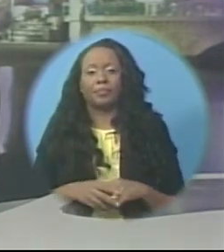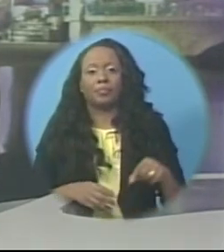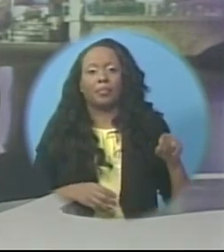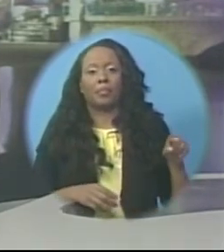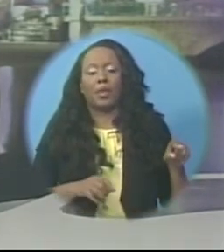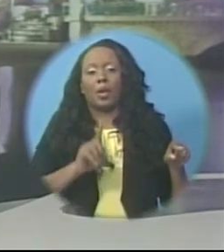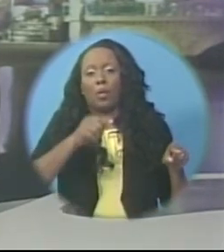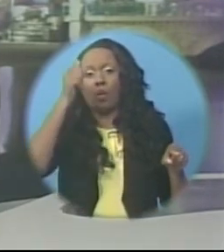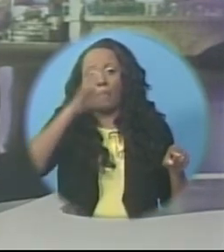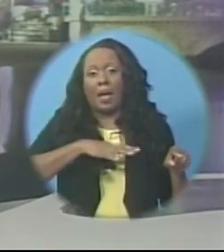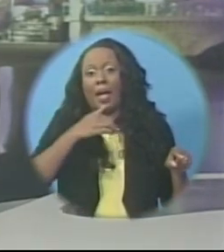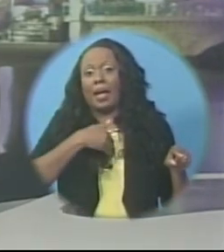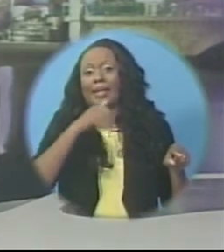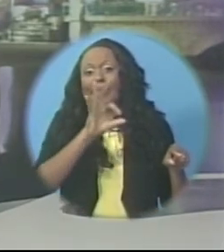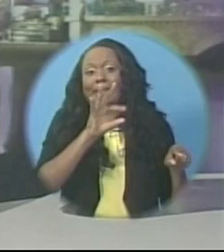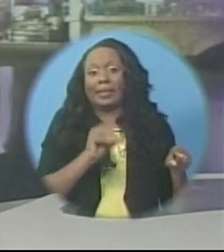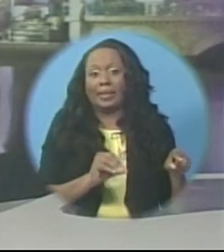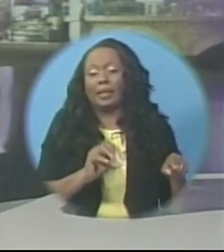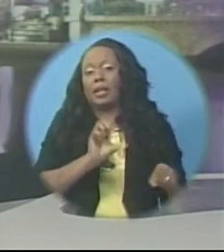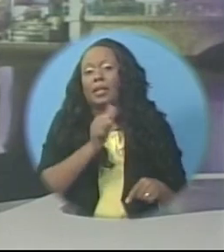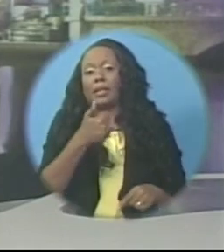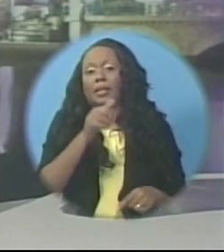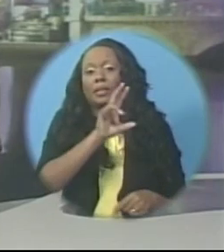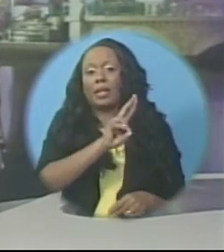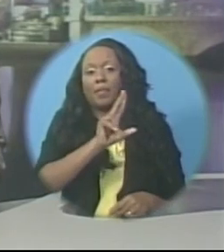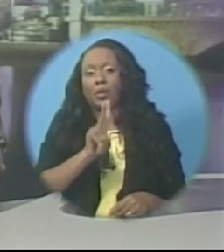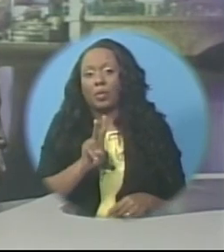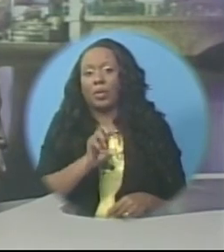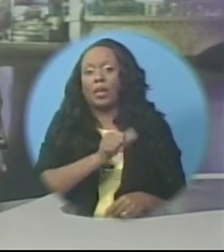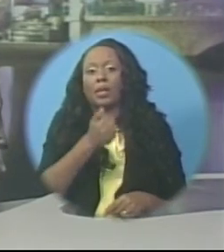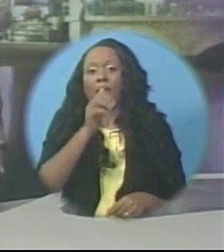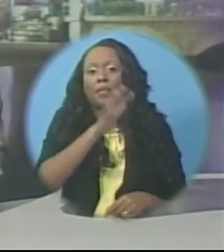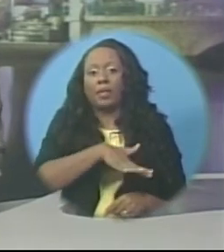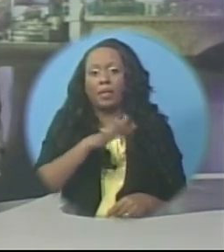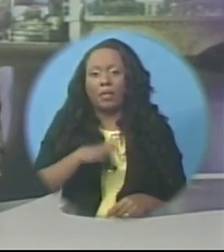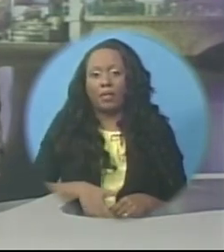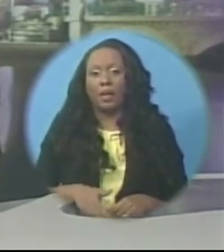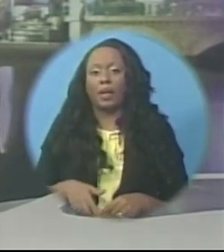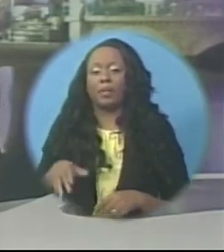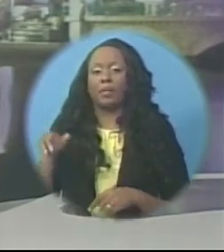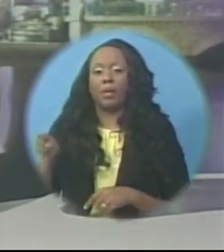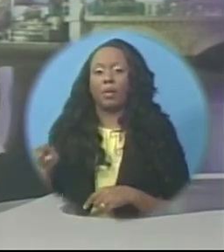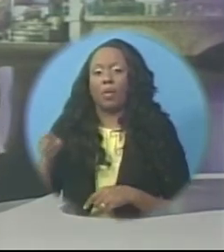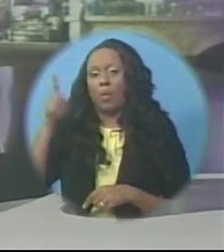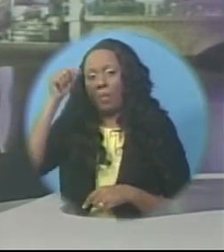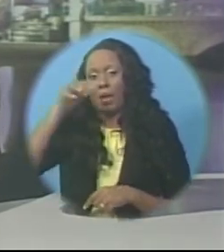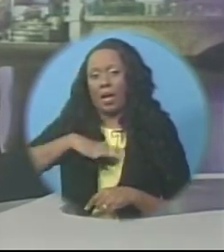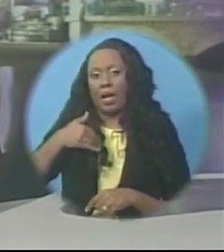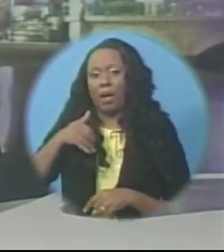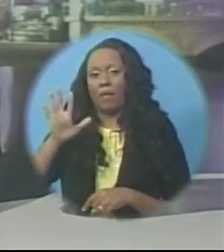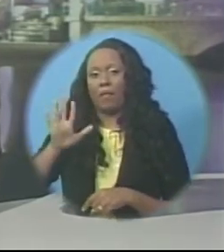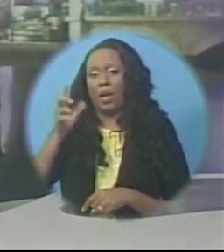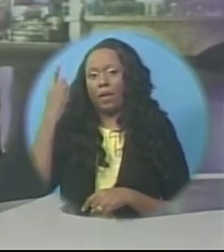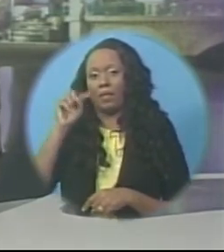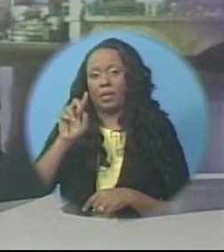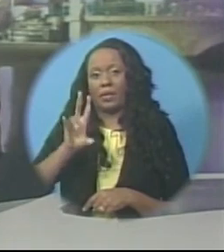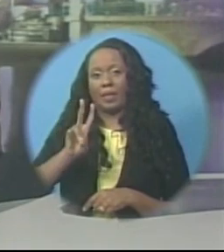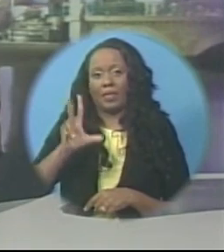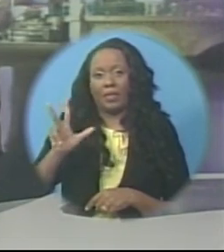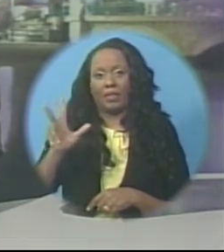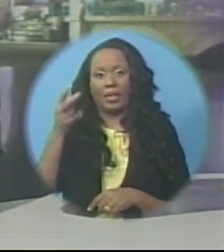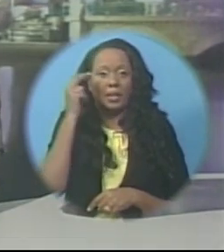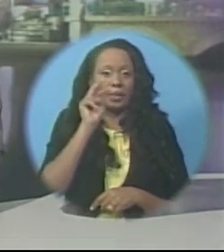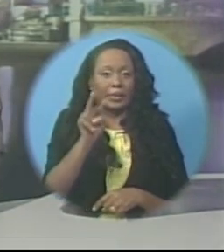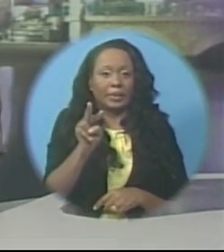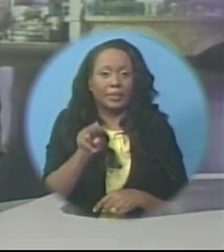283. Ravindra Jadeja, he made 90, Ashwin 72 and Jayant Yadav 55. Ben Stokes, he took 5 for 73. Here are the